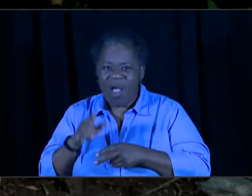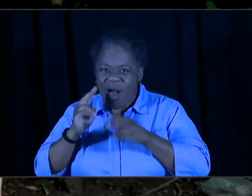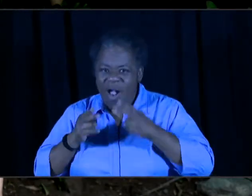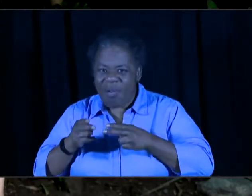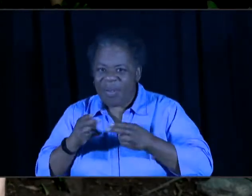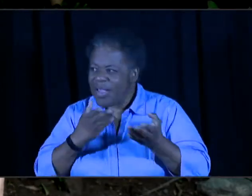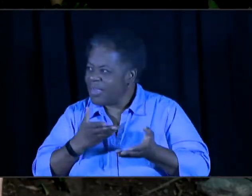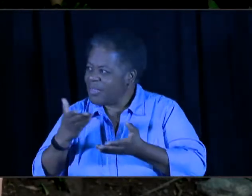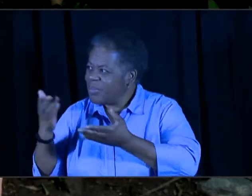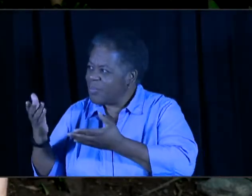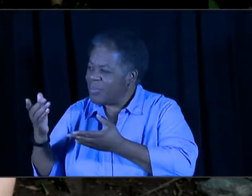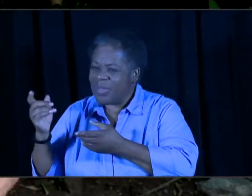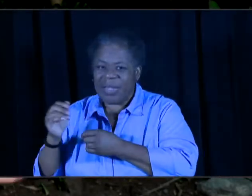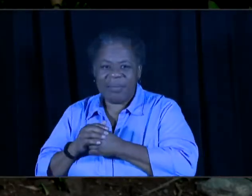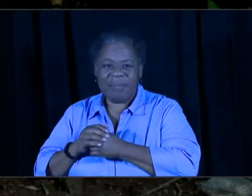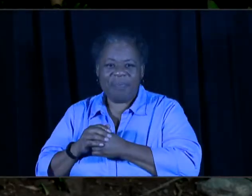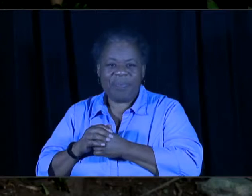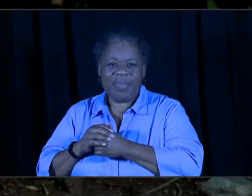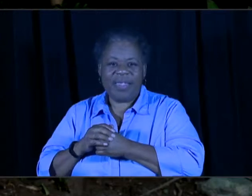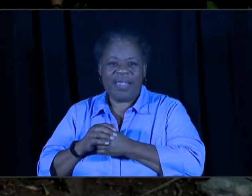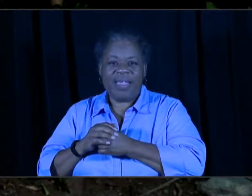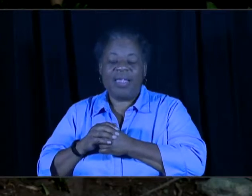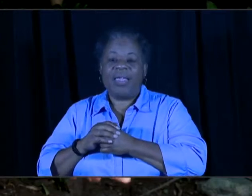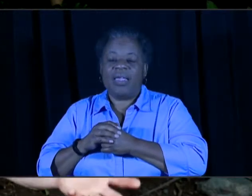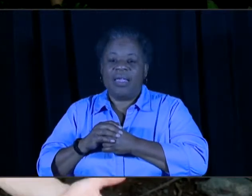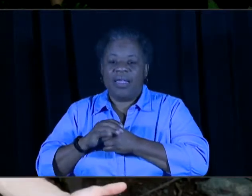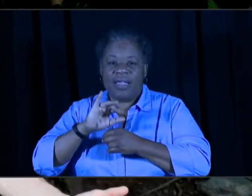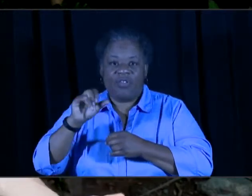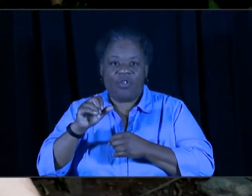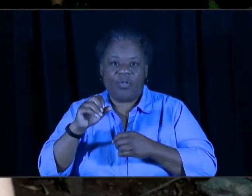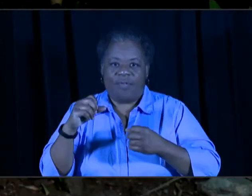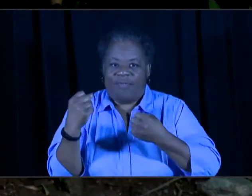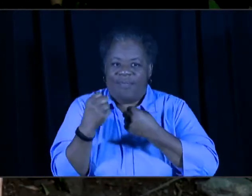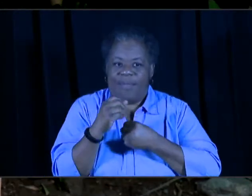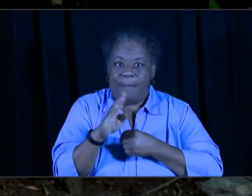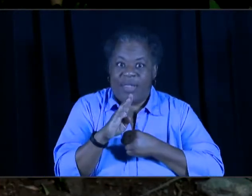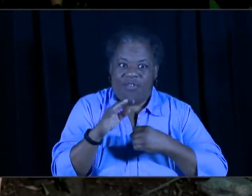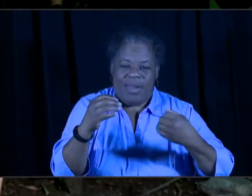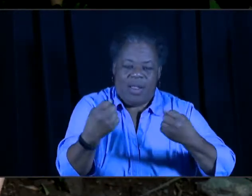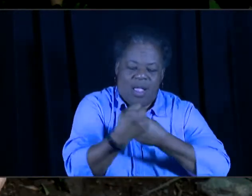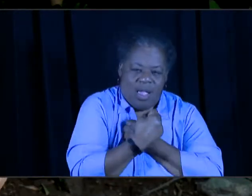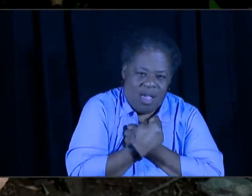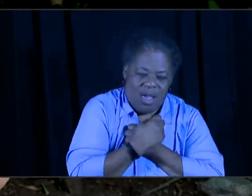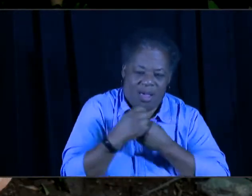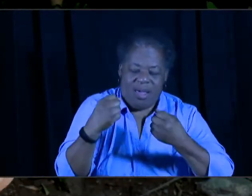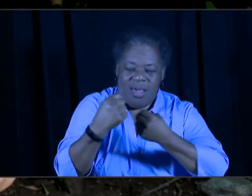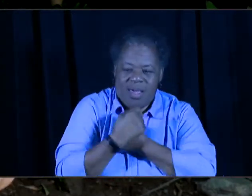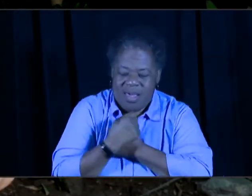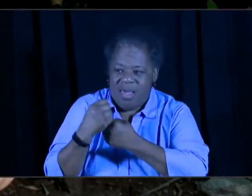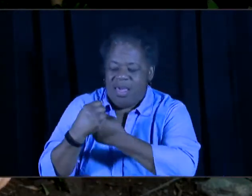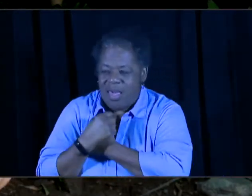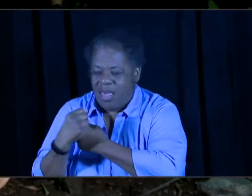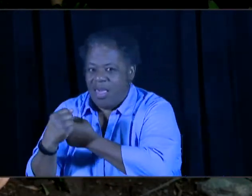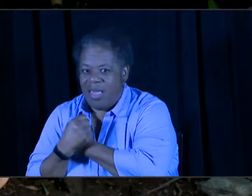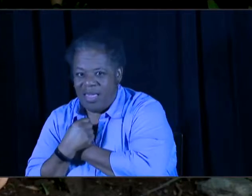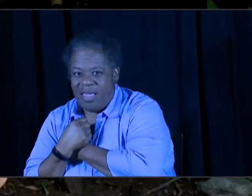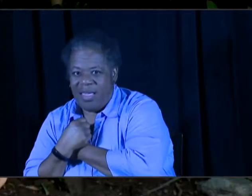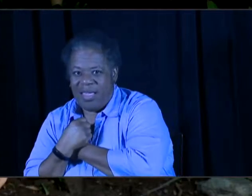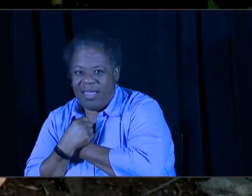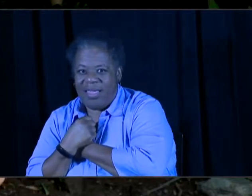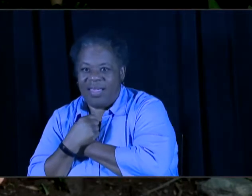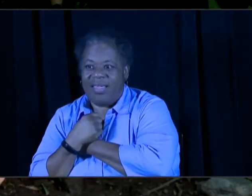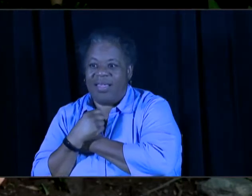then he and Benjamin embraced, and after that, he also embraced each of his brothers. And after that,